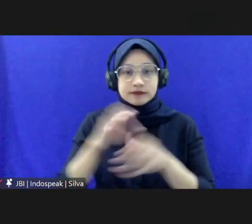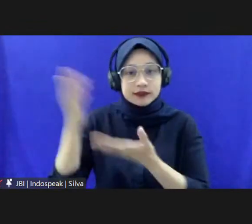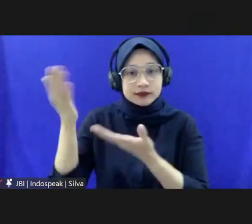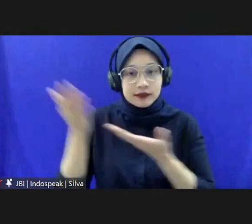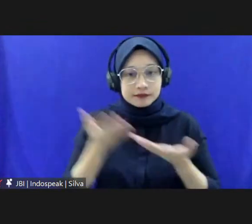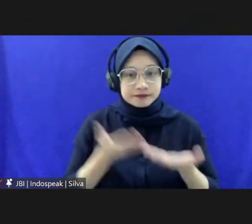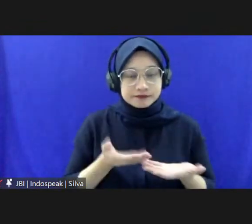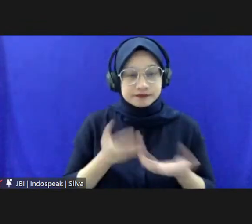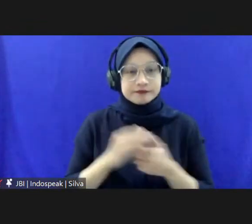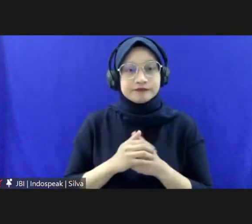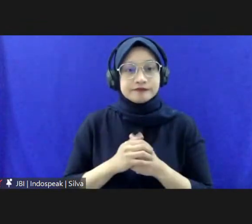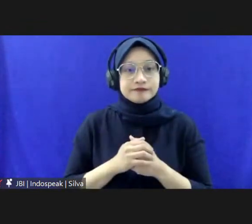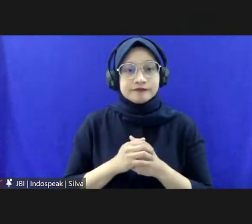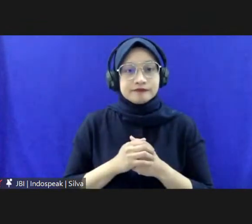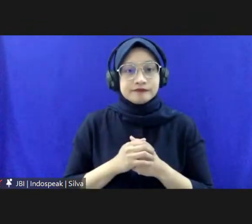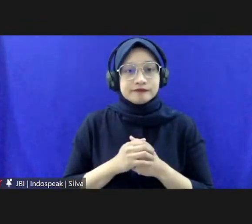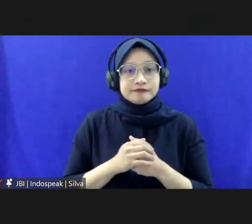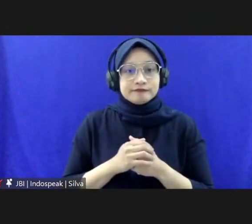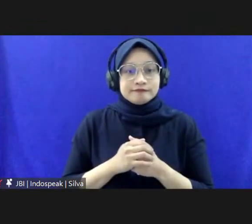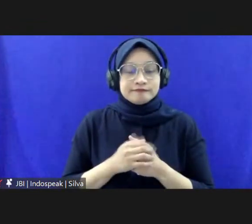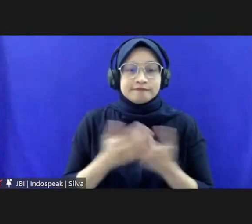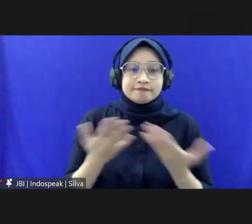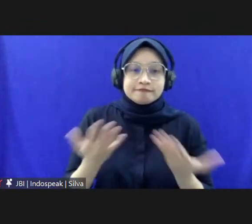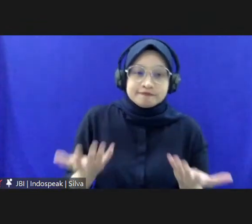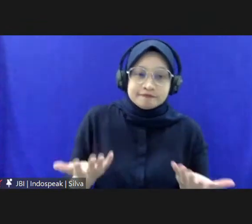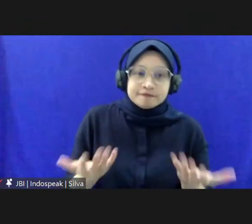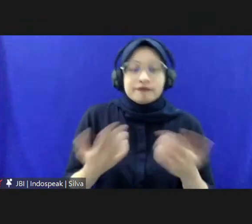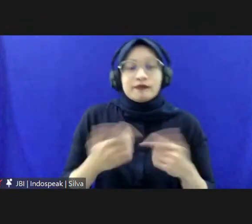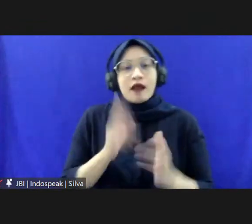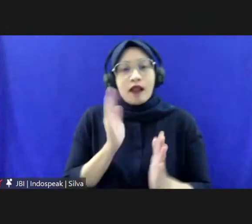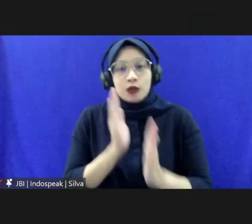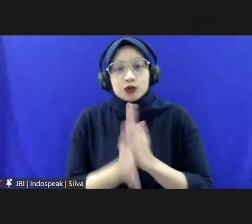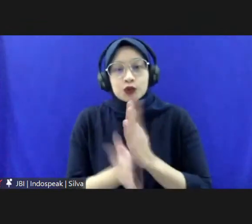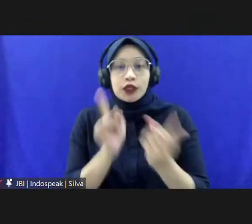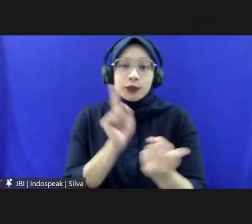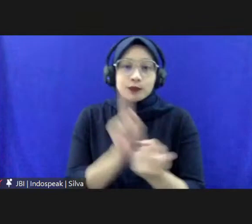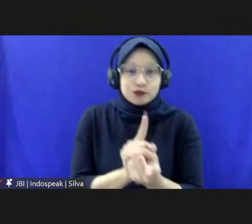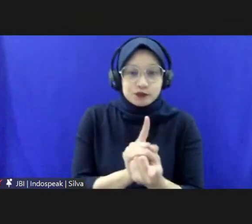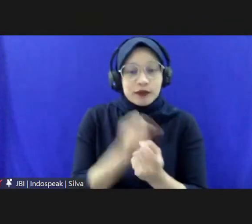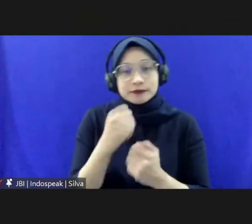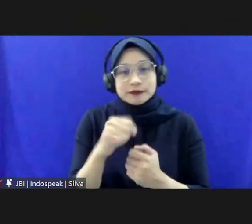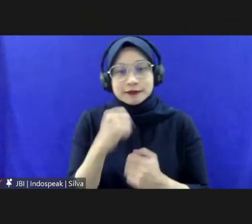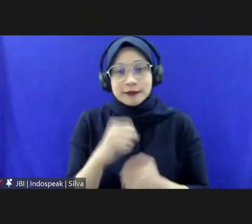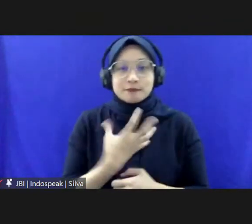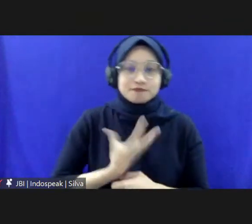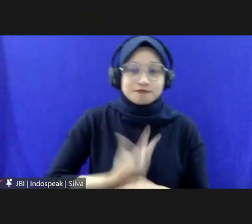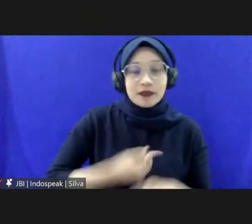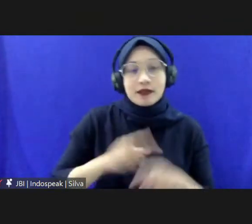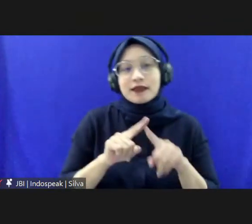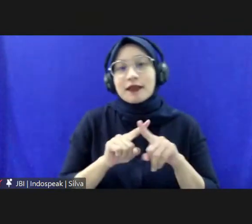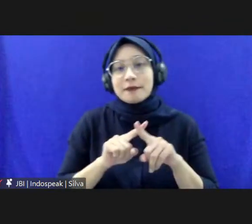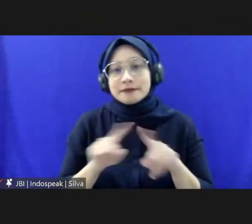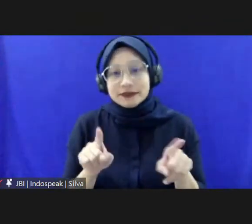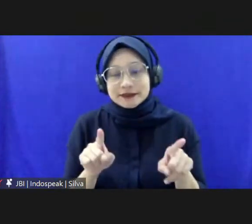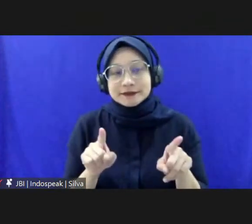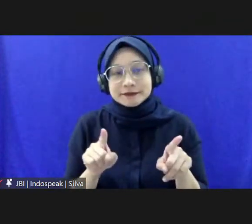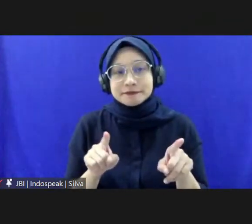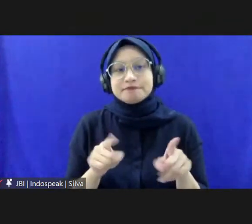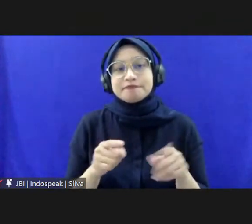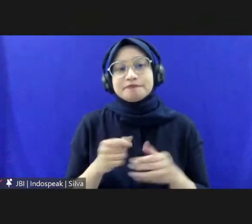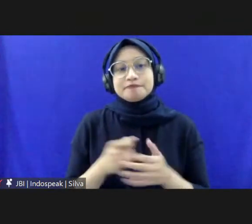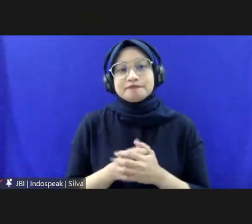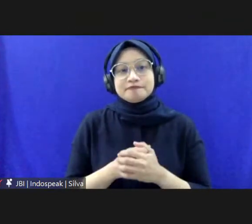unfortunate that we are unable to meet in person. Nevertheless, I'm encouraged to see that